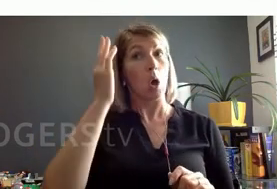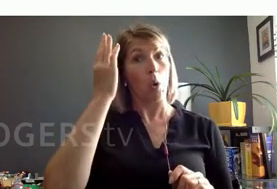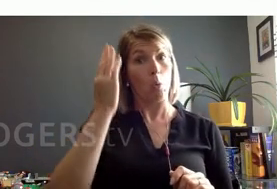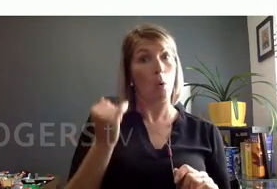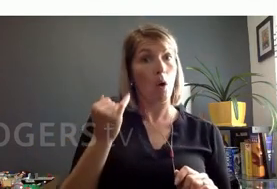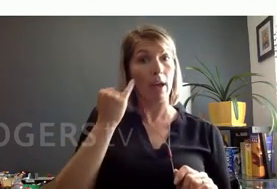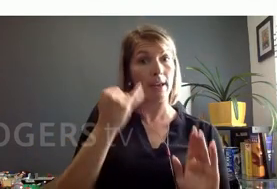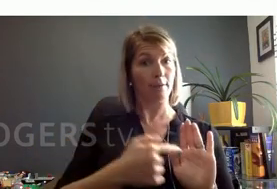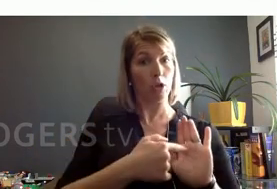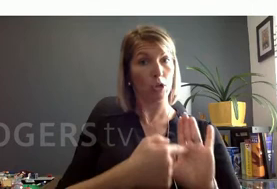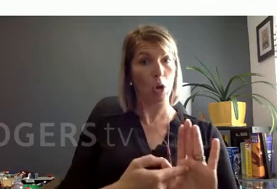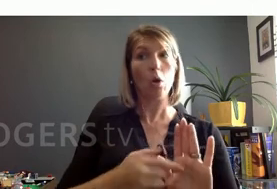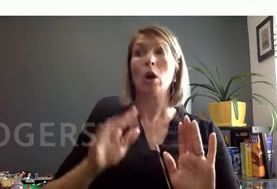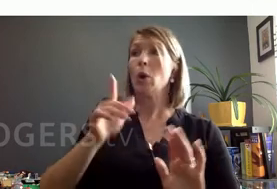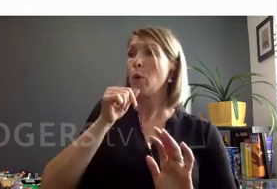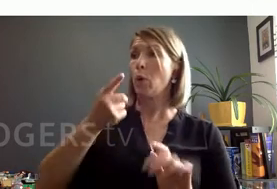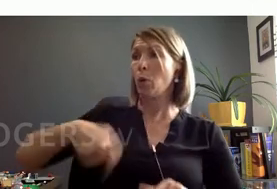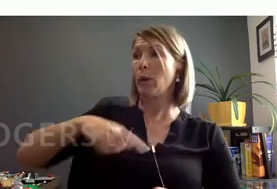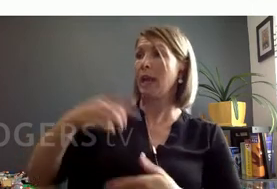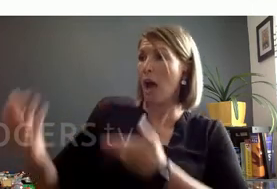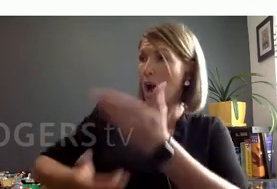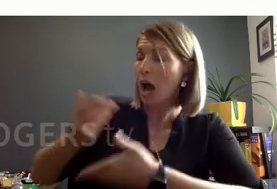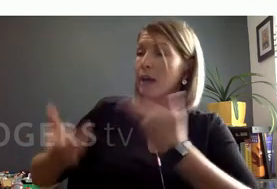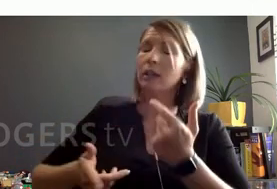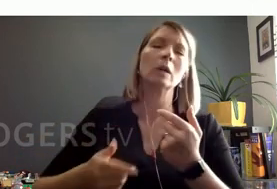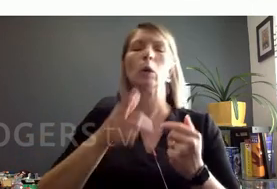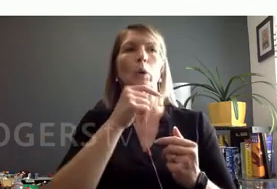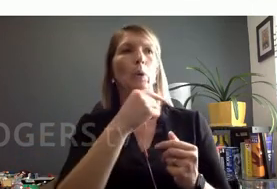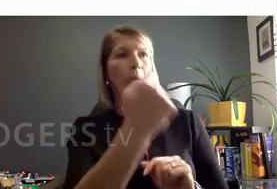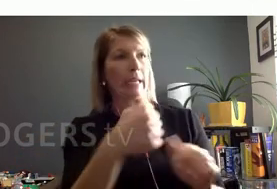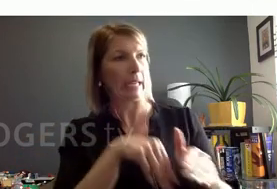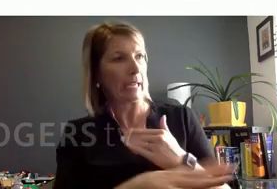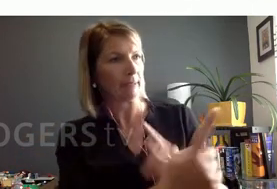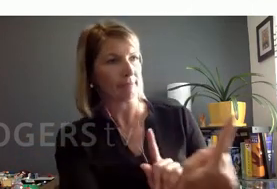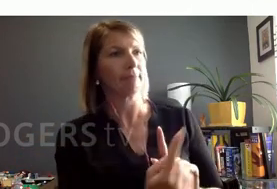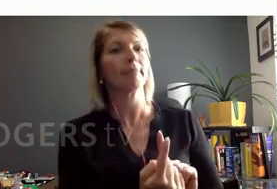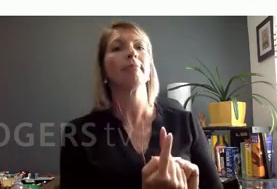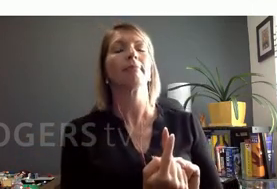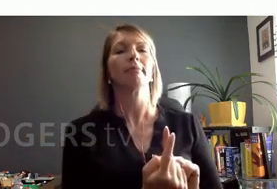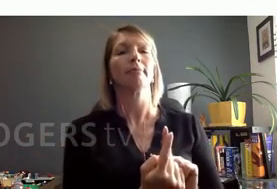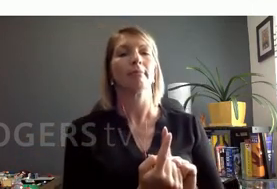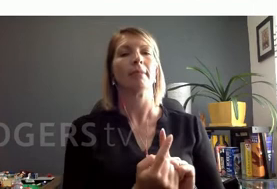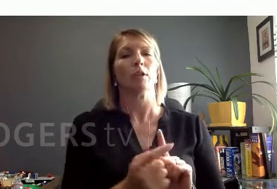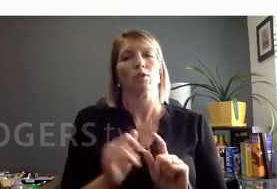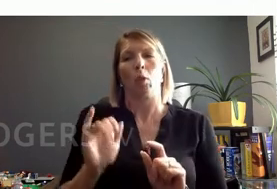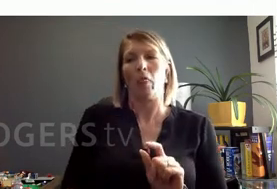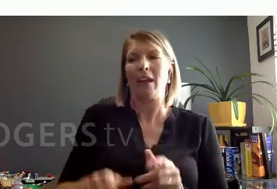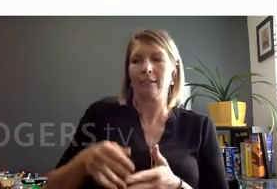our talent, people that we hire, yes, our clients and our community. So it's really embedded in the fabric of all that we